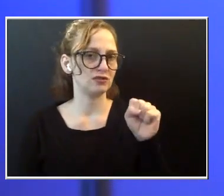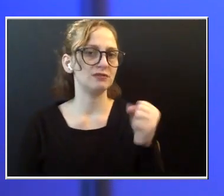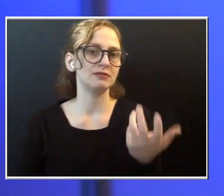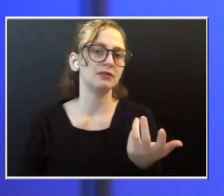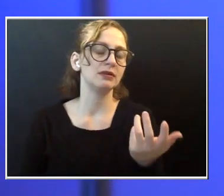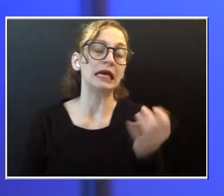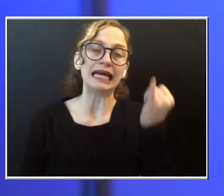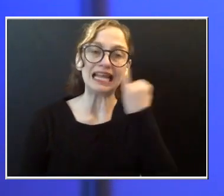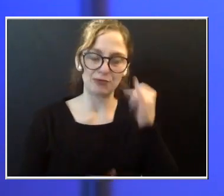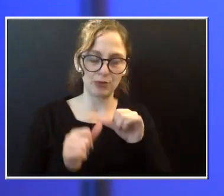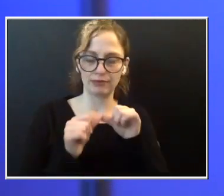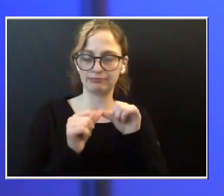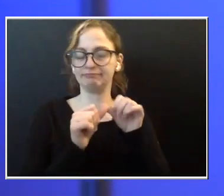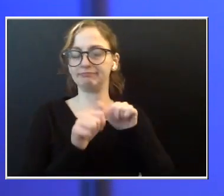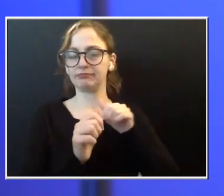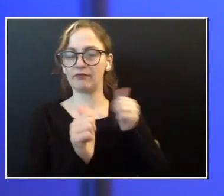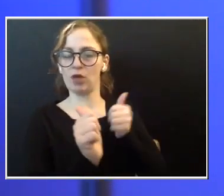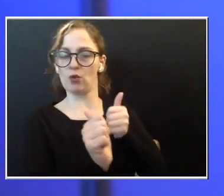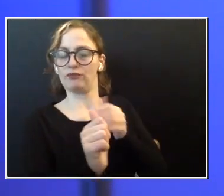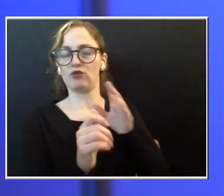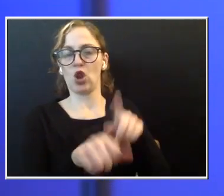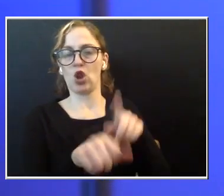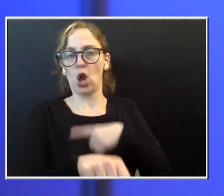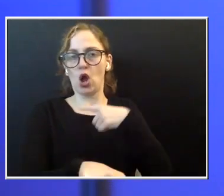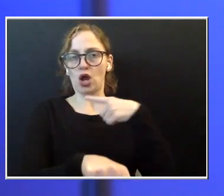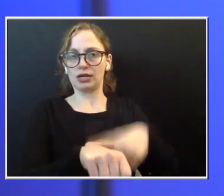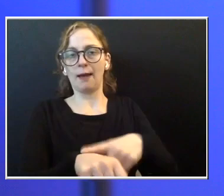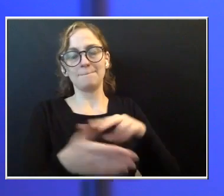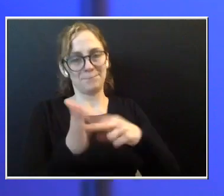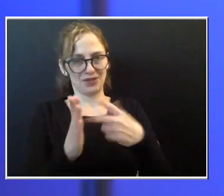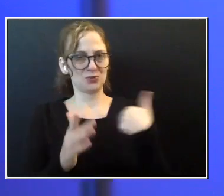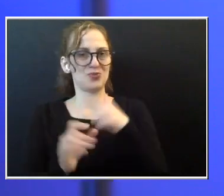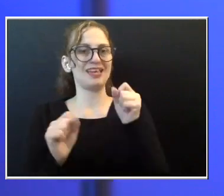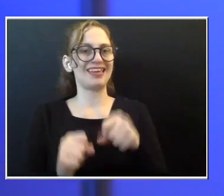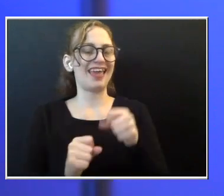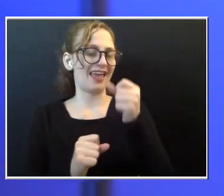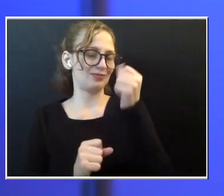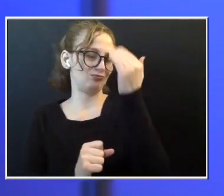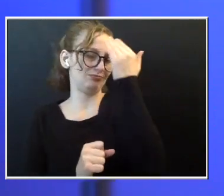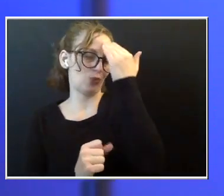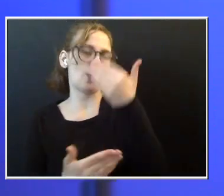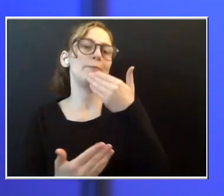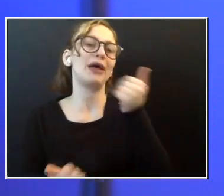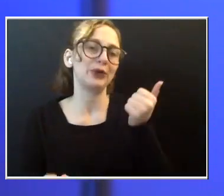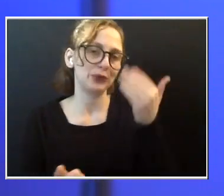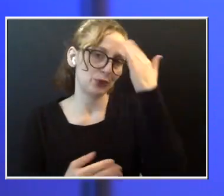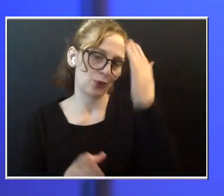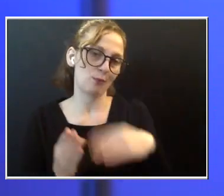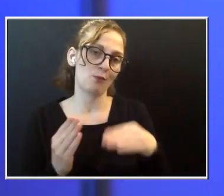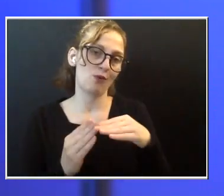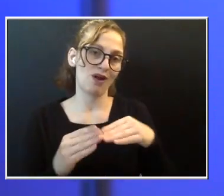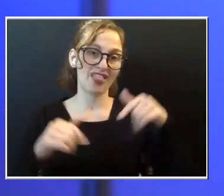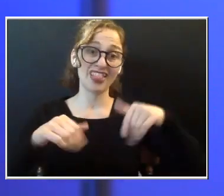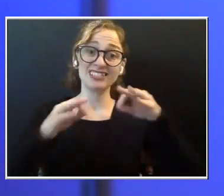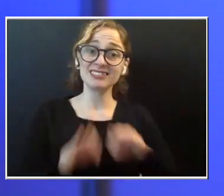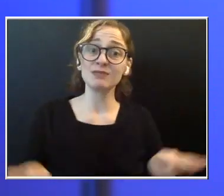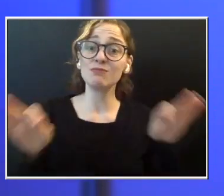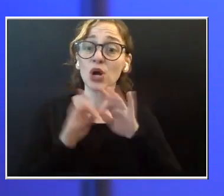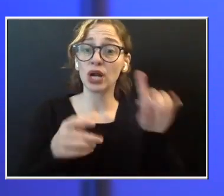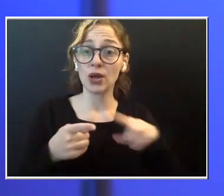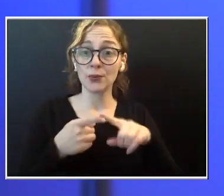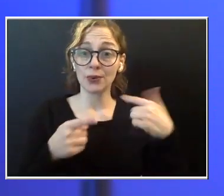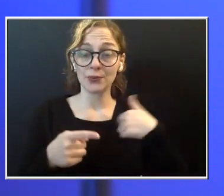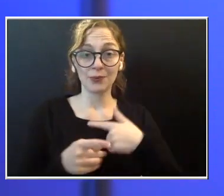and have better information. This is a pretty important time, and as soon as we get started, we're going to really get started, because we